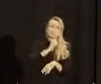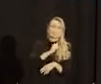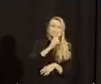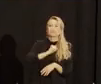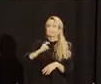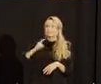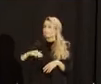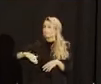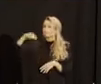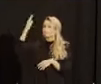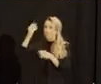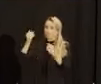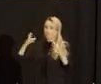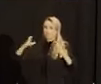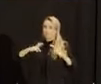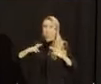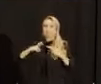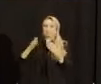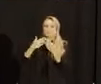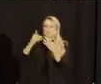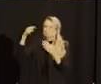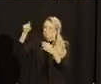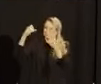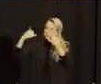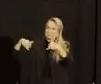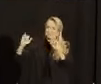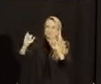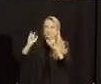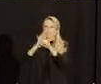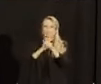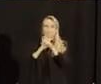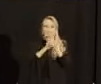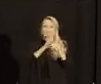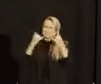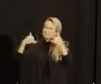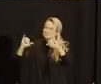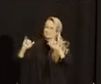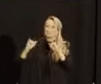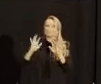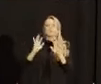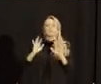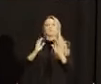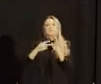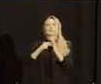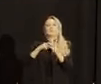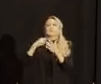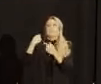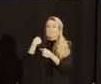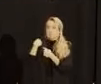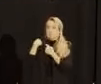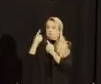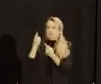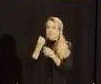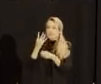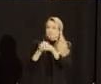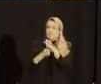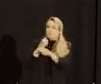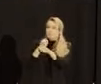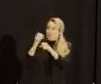has the last few years meant for education, what have the last few years meant